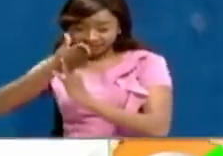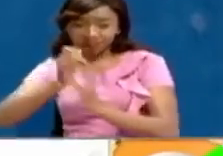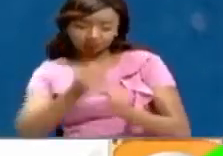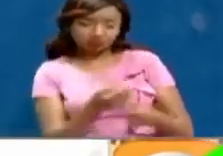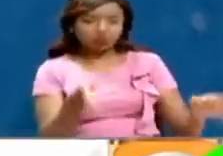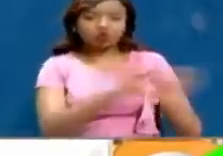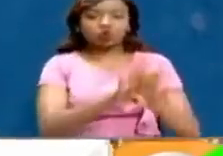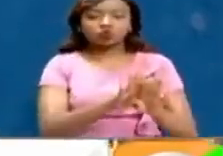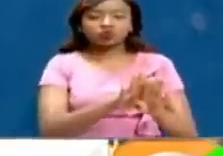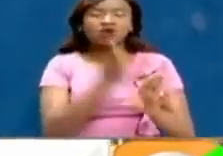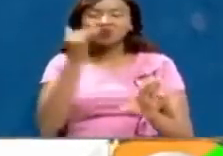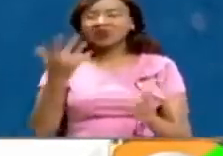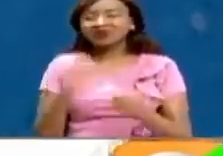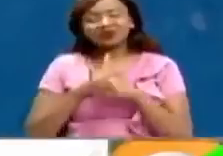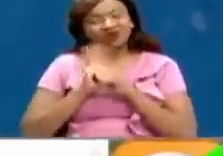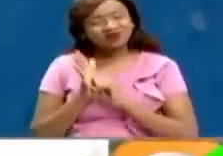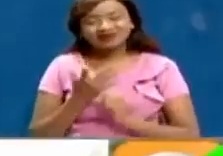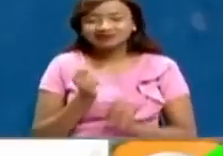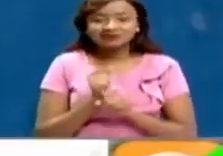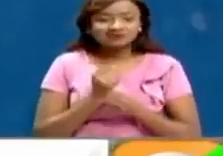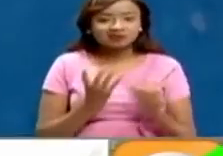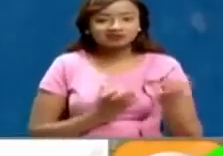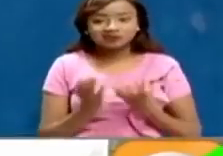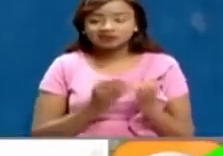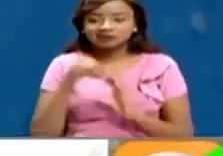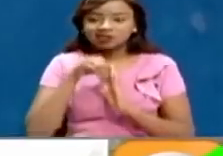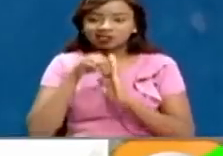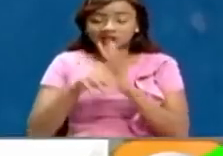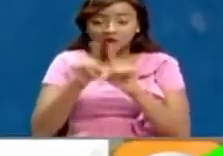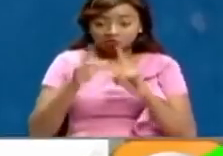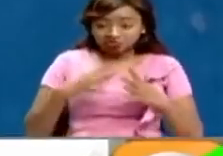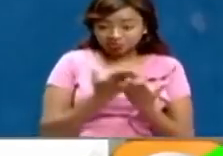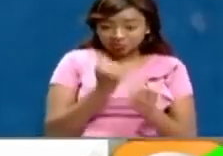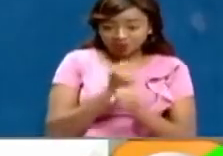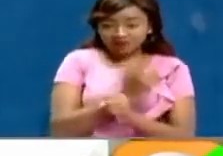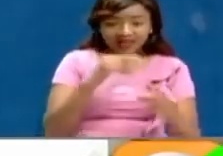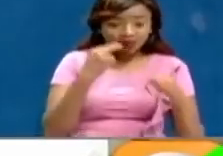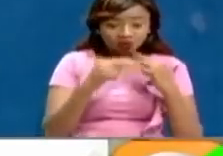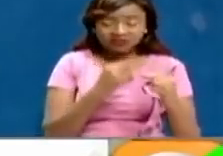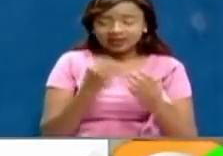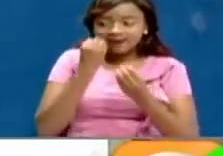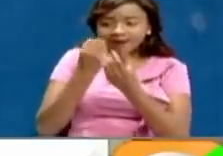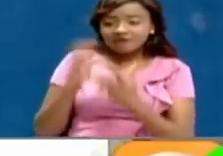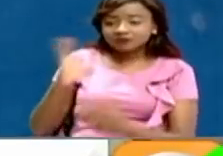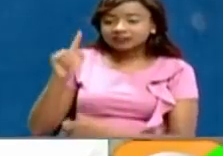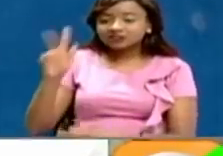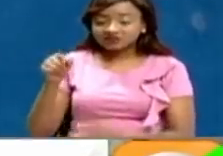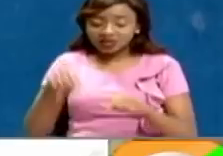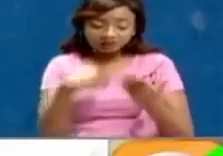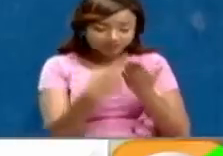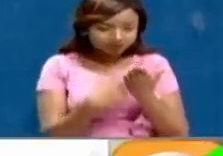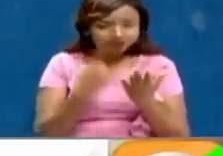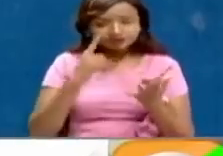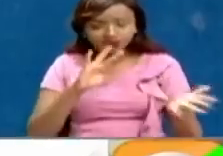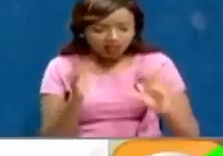losses aggravated by the COVID-19 pandemic. However, sources with the hotel industry intimated to Citizen Television that talks have begun to save